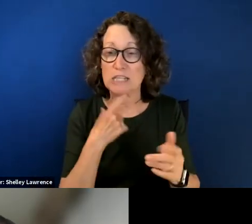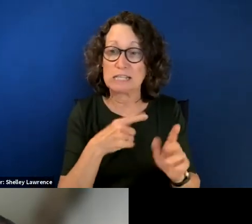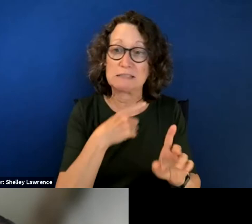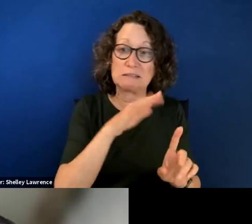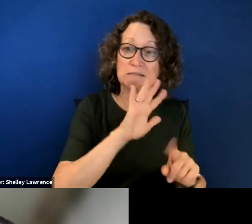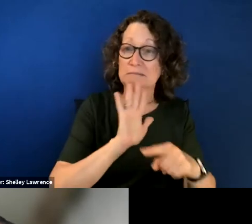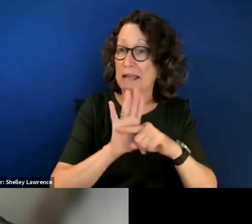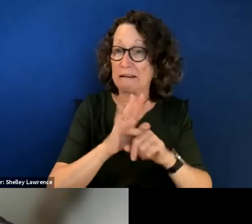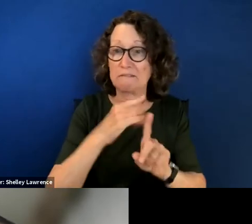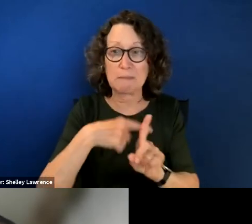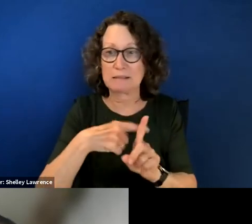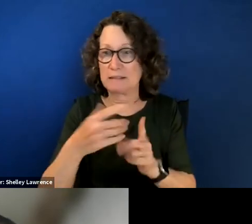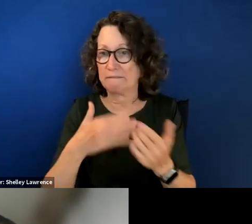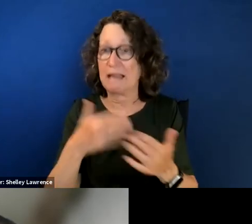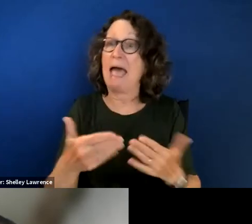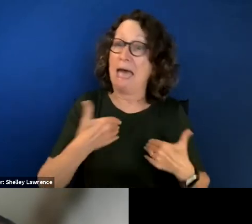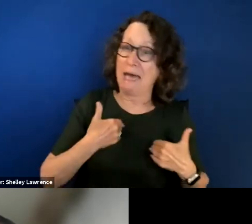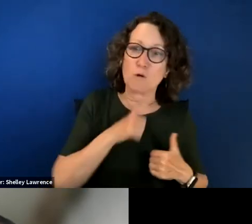or positive.